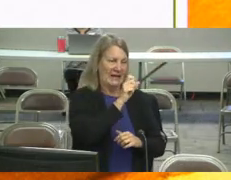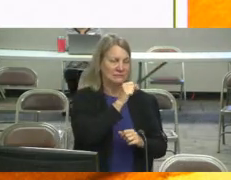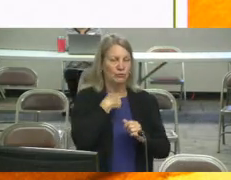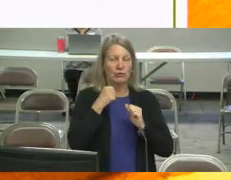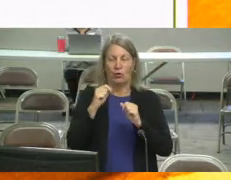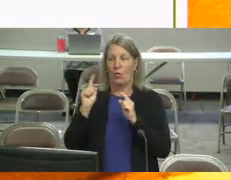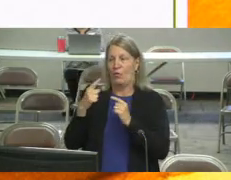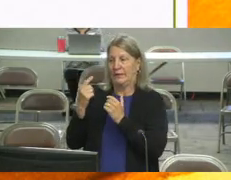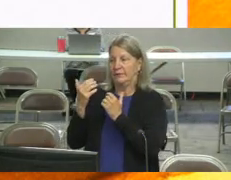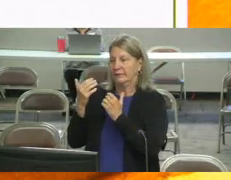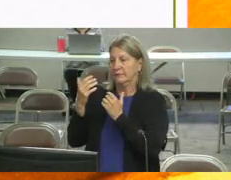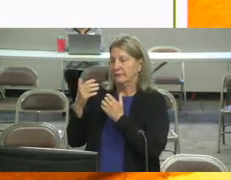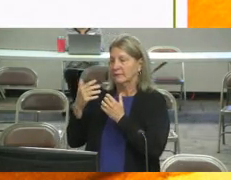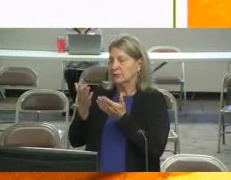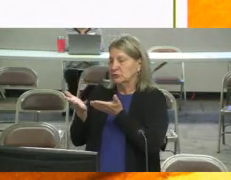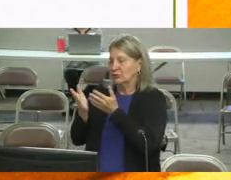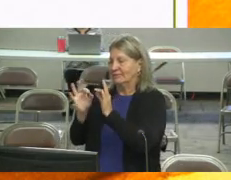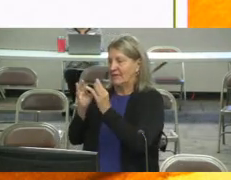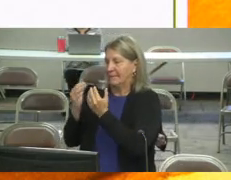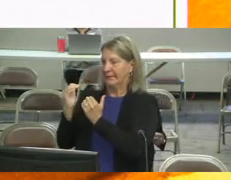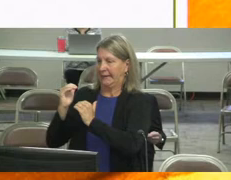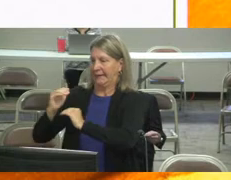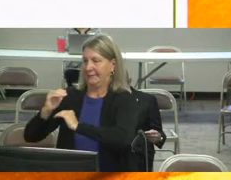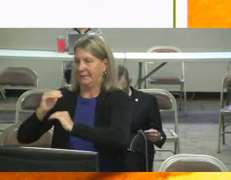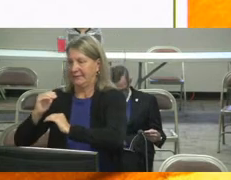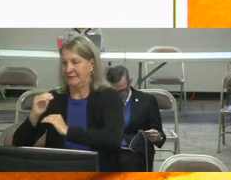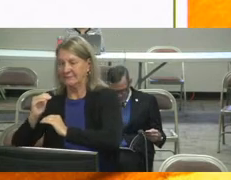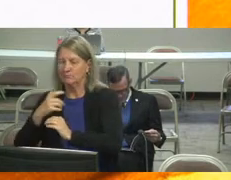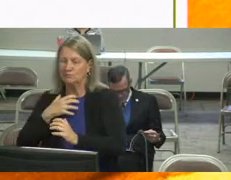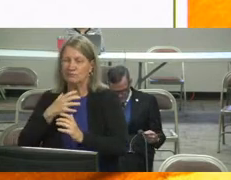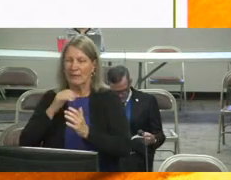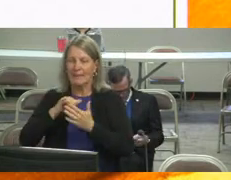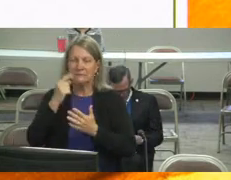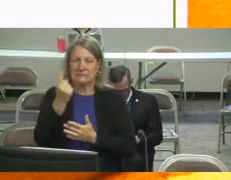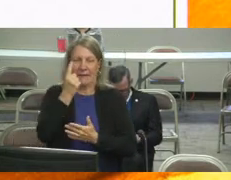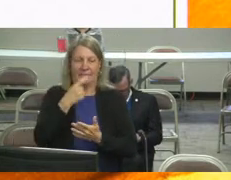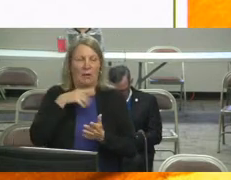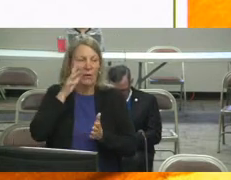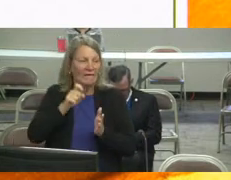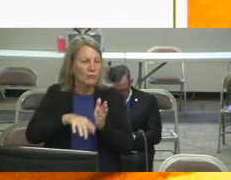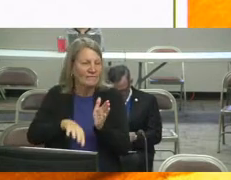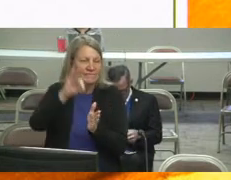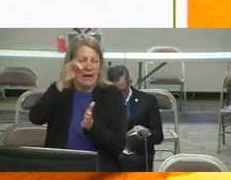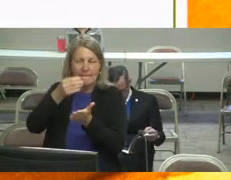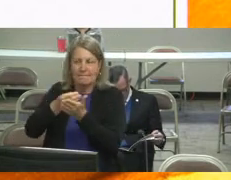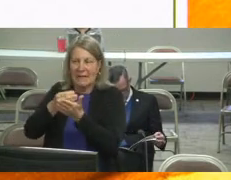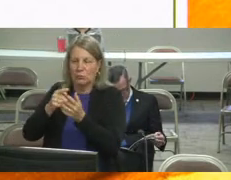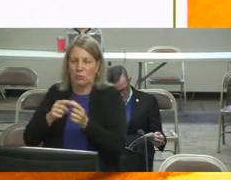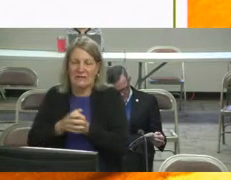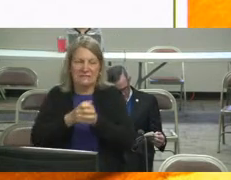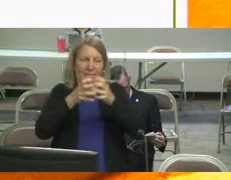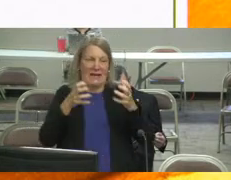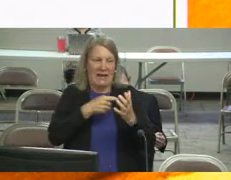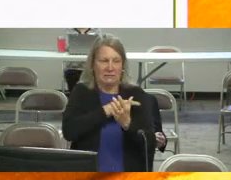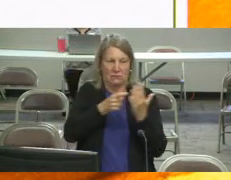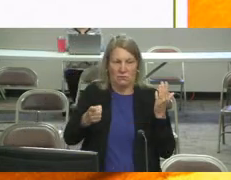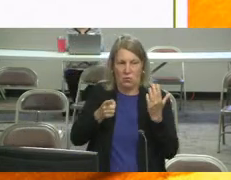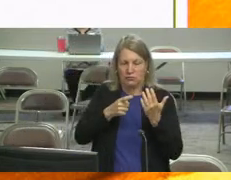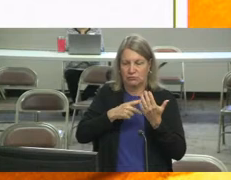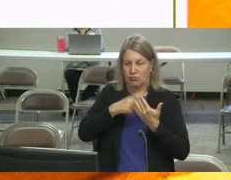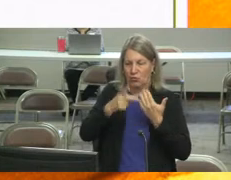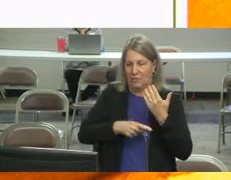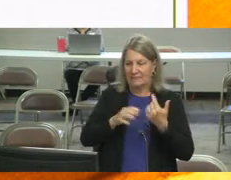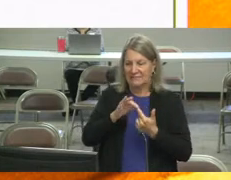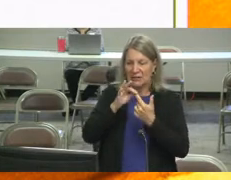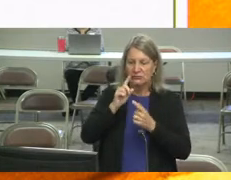programs and in their limited funds limited amounts and so the numbers are lower there so we're trying